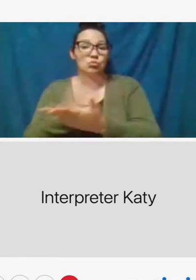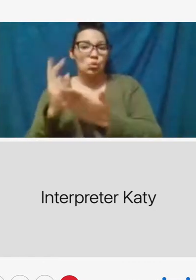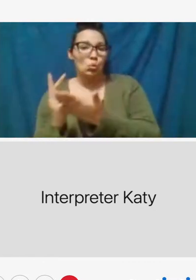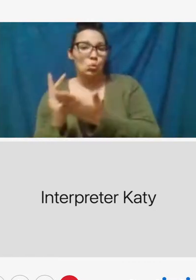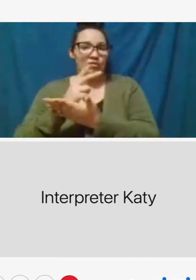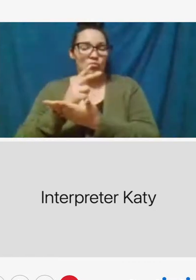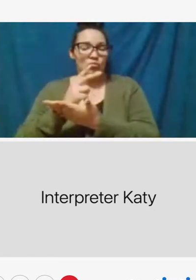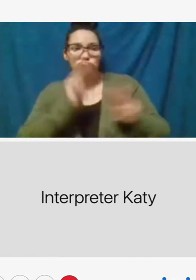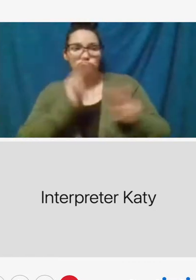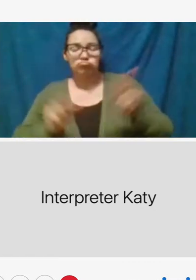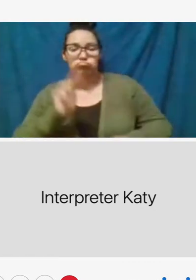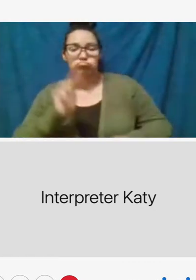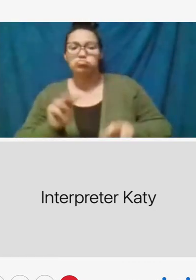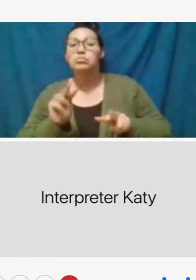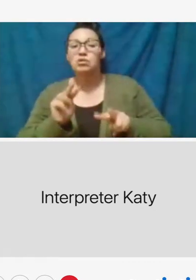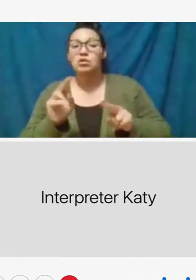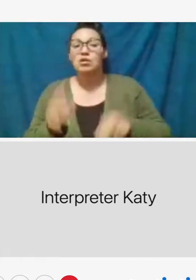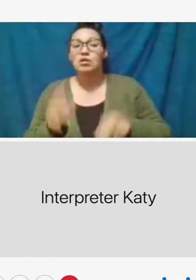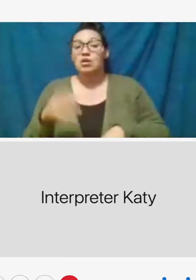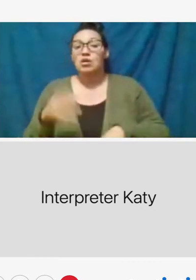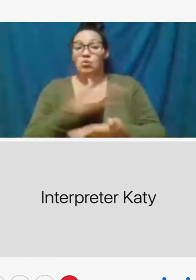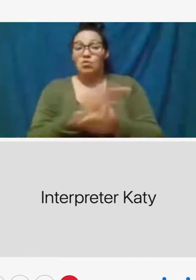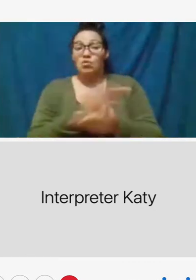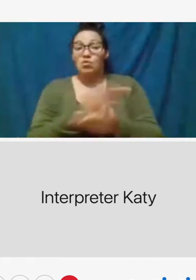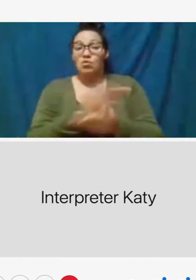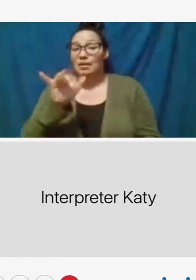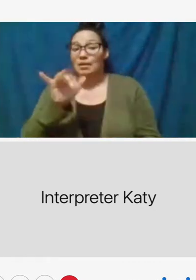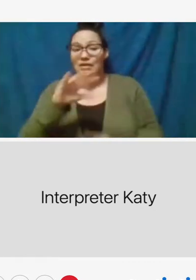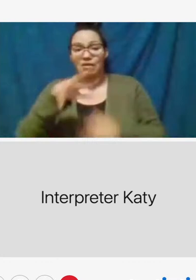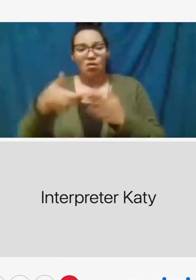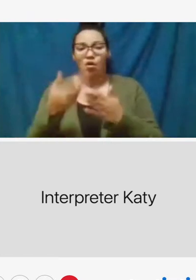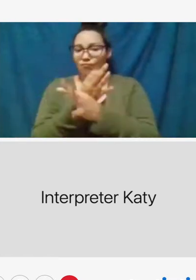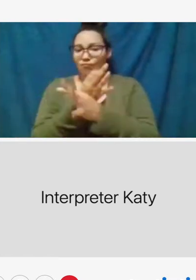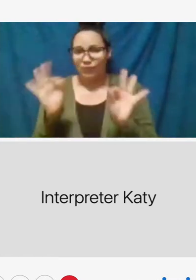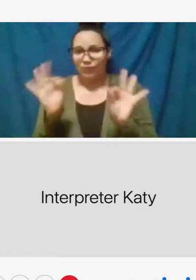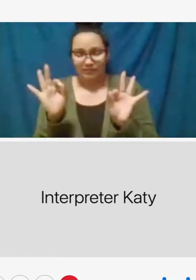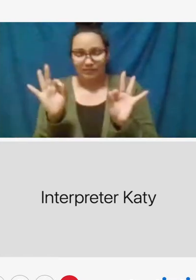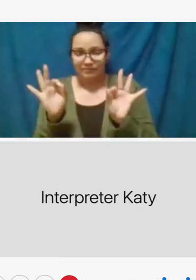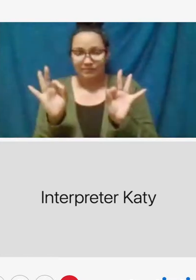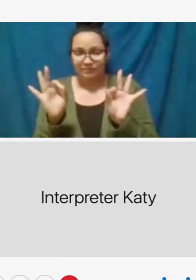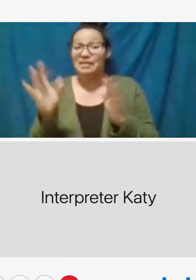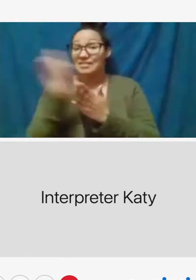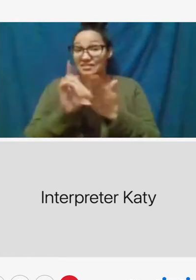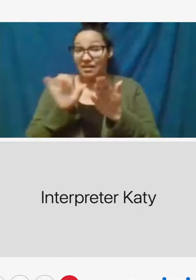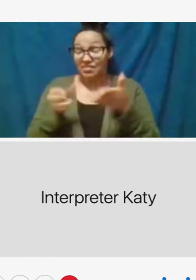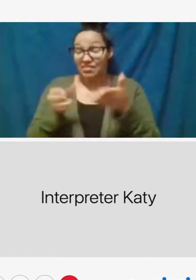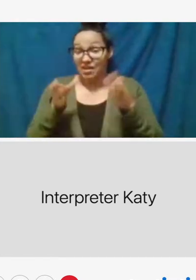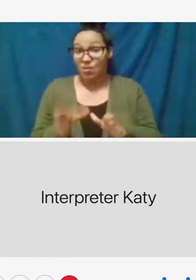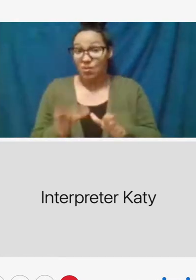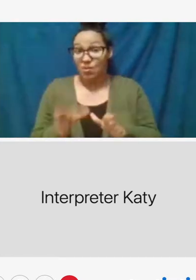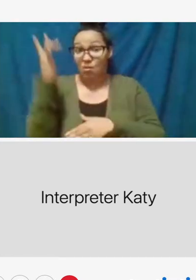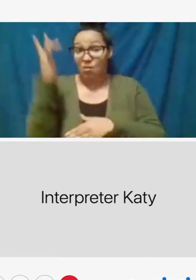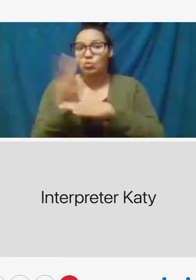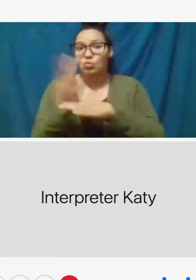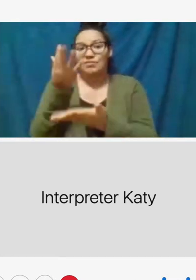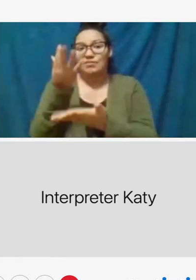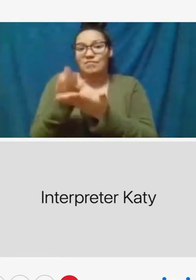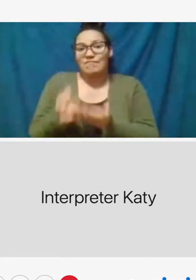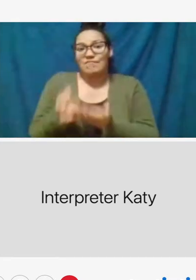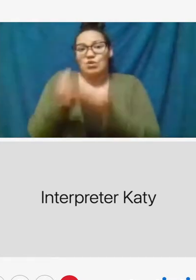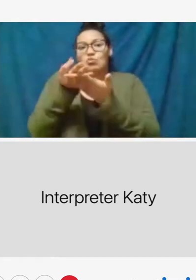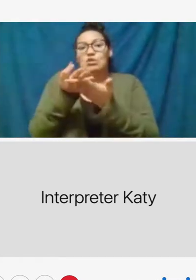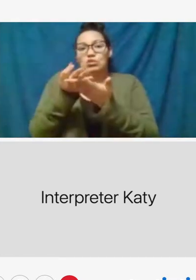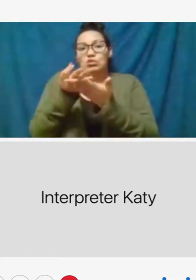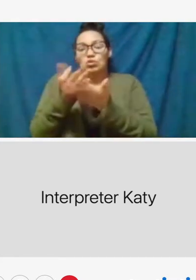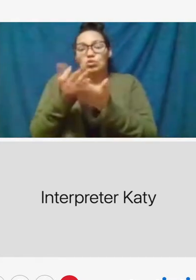mit's beloved shows all free of charge it was designed to this way on purpose to be used as a fundraiser for local theaters to perform live over